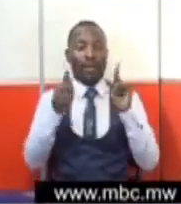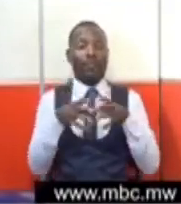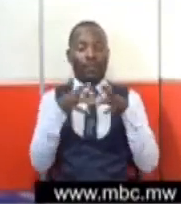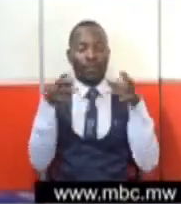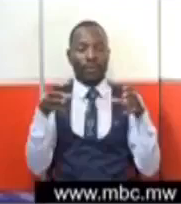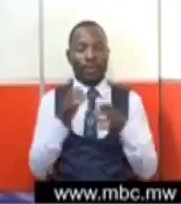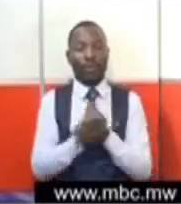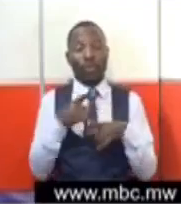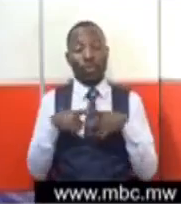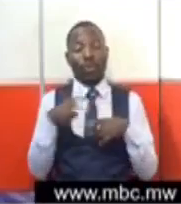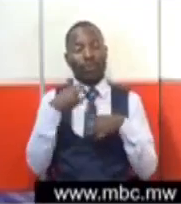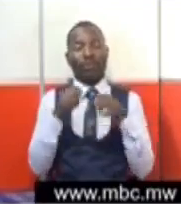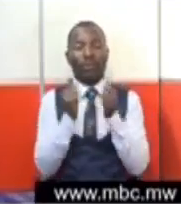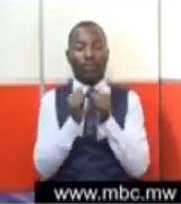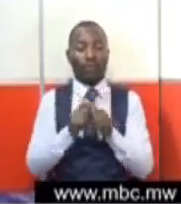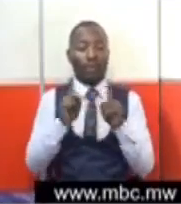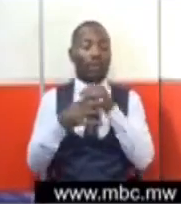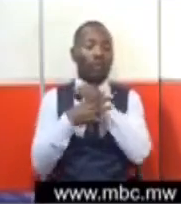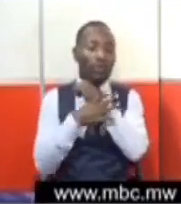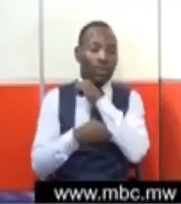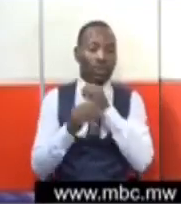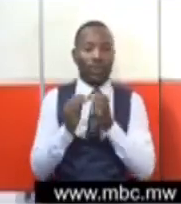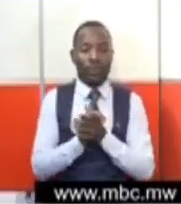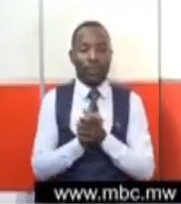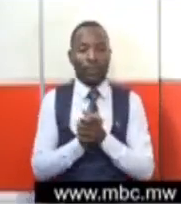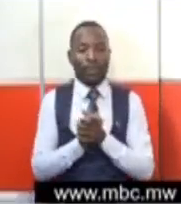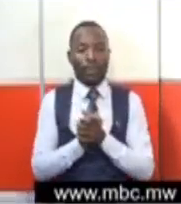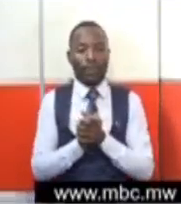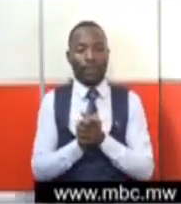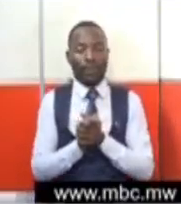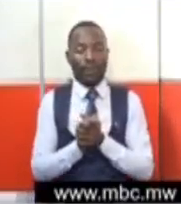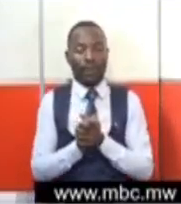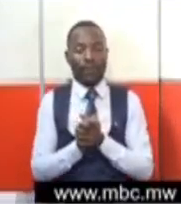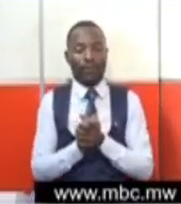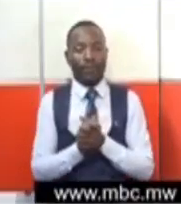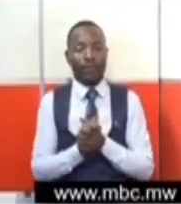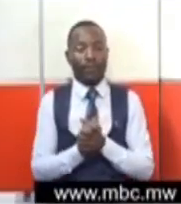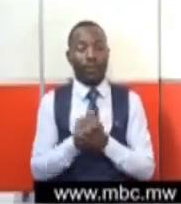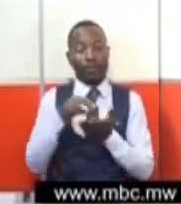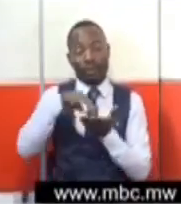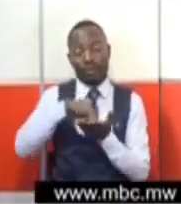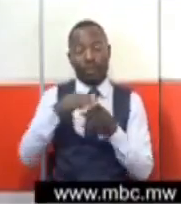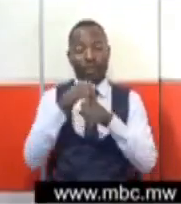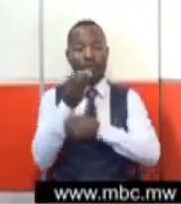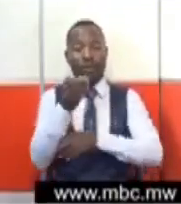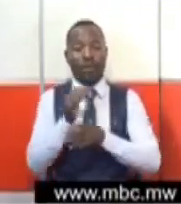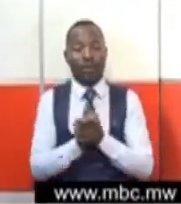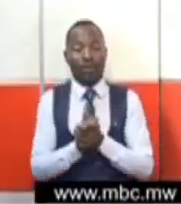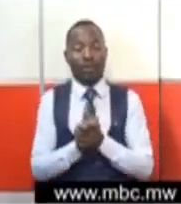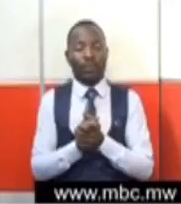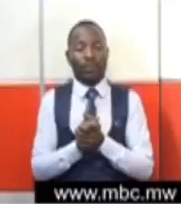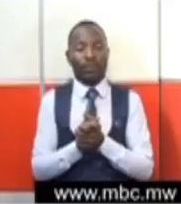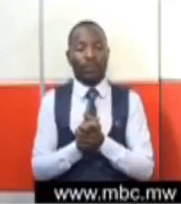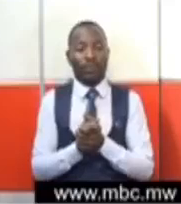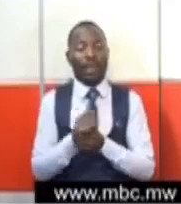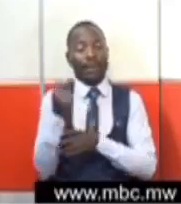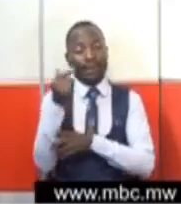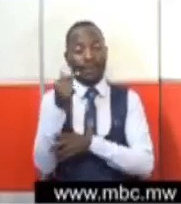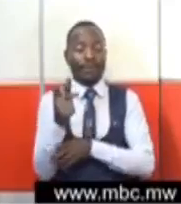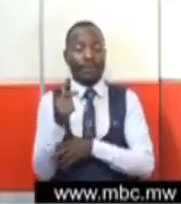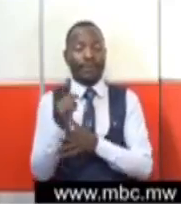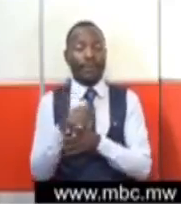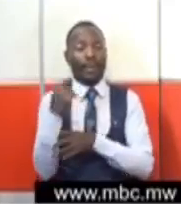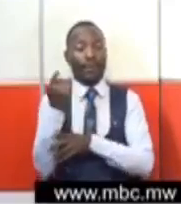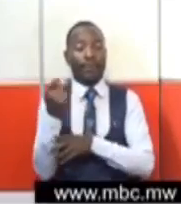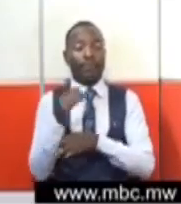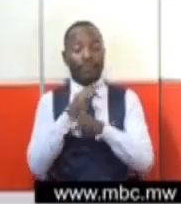have otherwise badly affected the poor in the country. Nathan Berete is World Bank Country Director for Malawi, Tanzania, Zambia